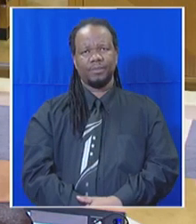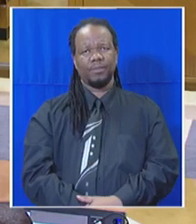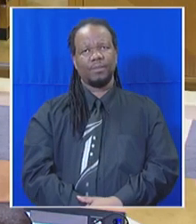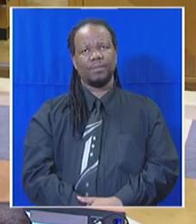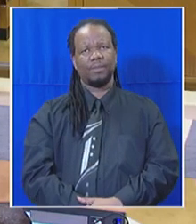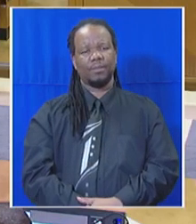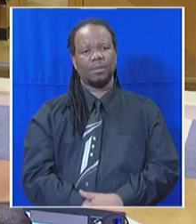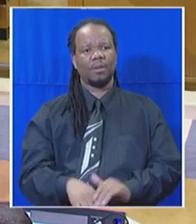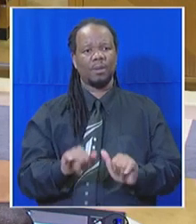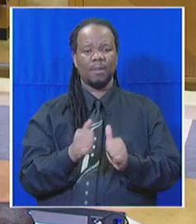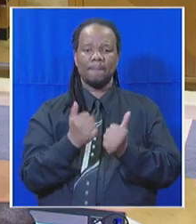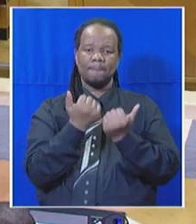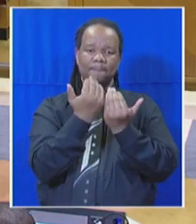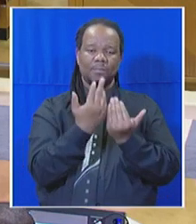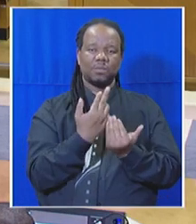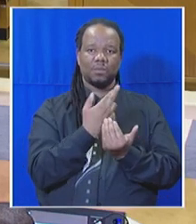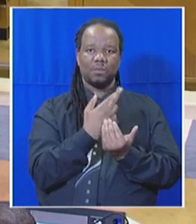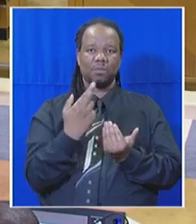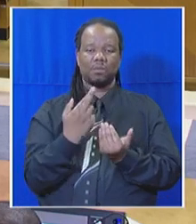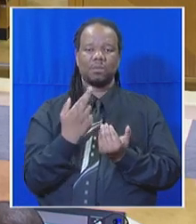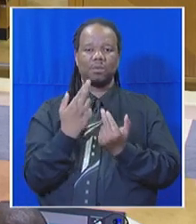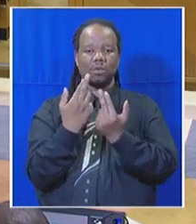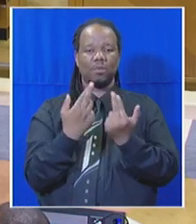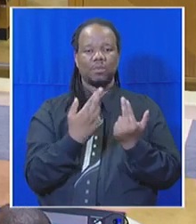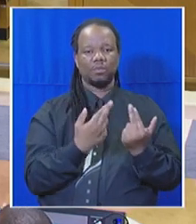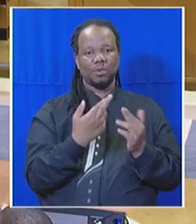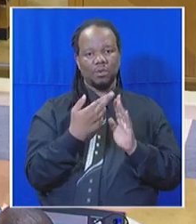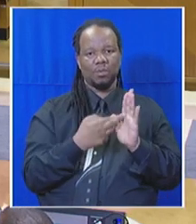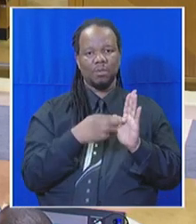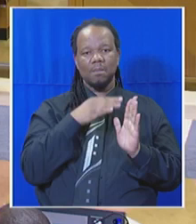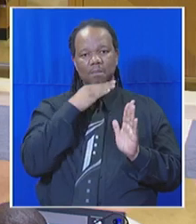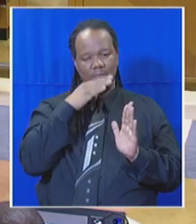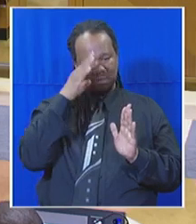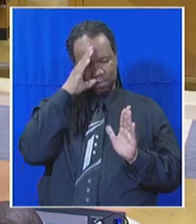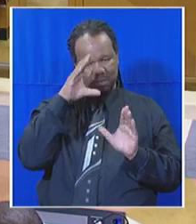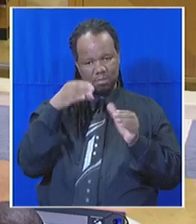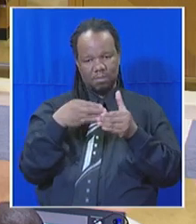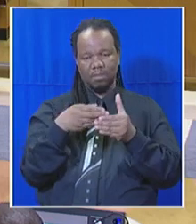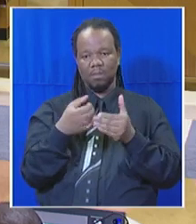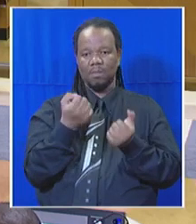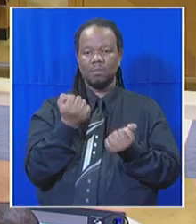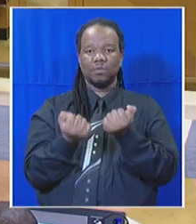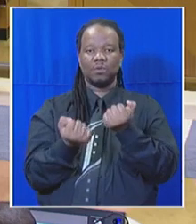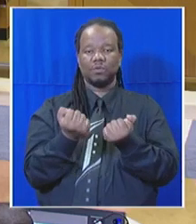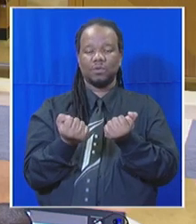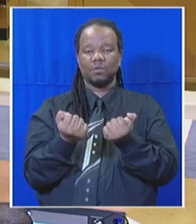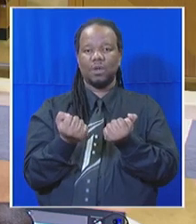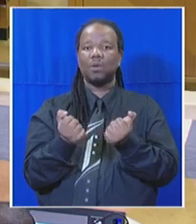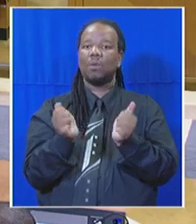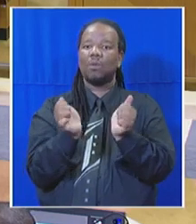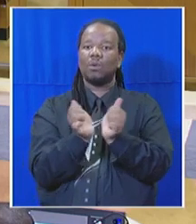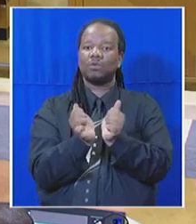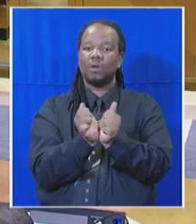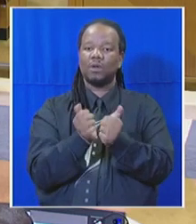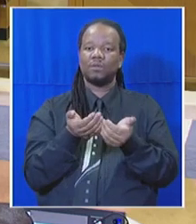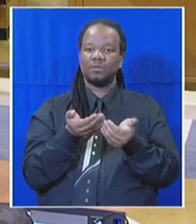Consideration of budgetary review and recommendation report of Portfolio Committee on Justice and Correctional Services on Department